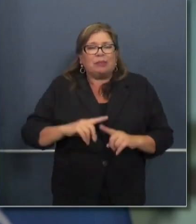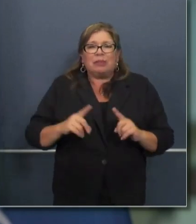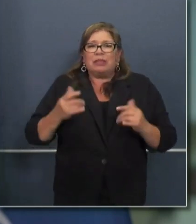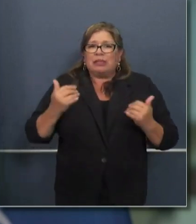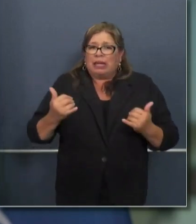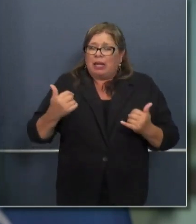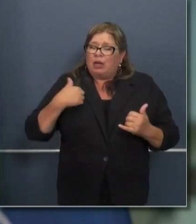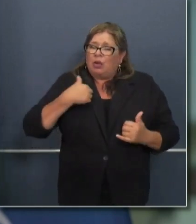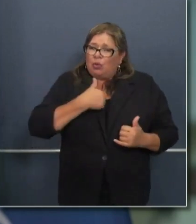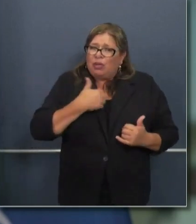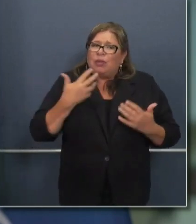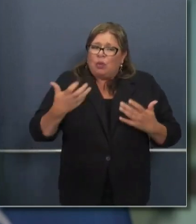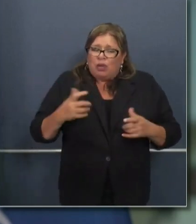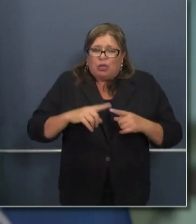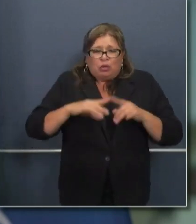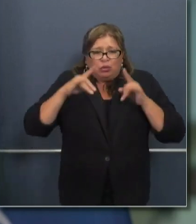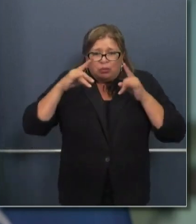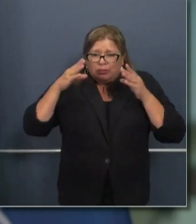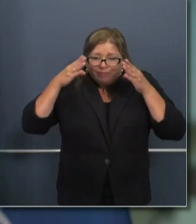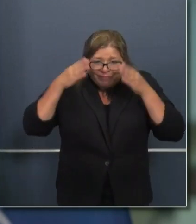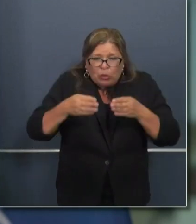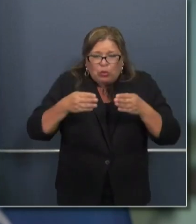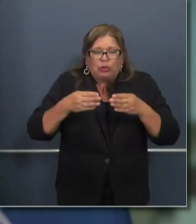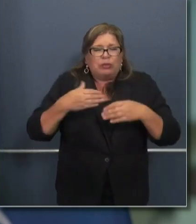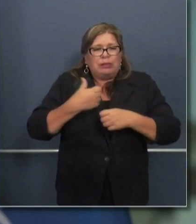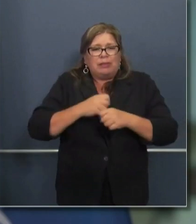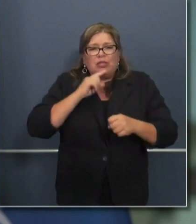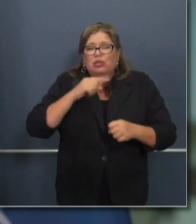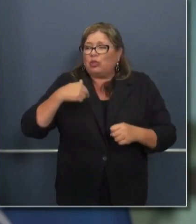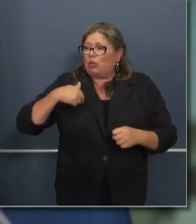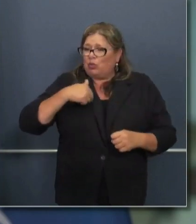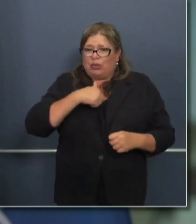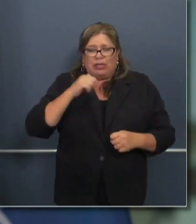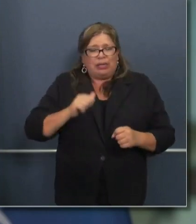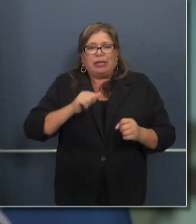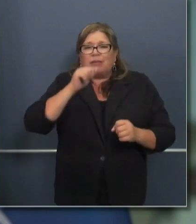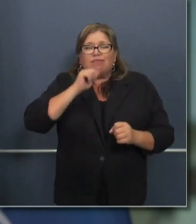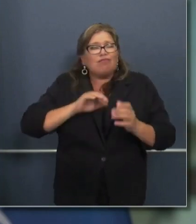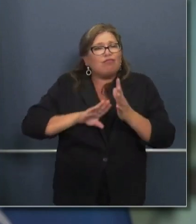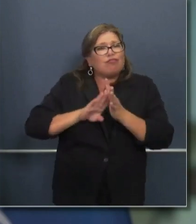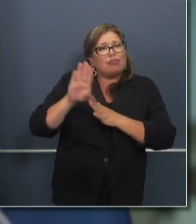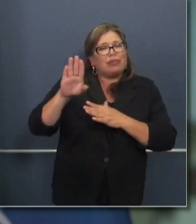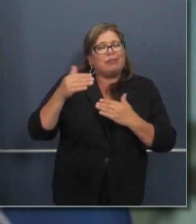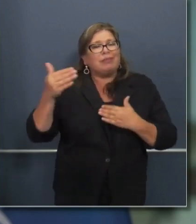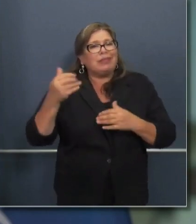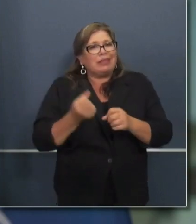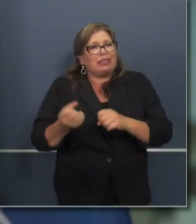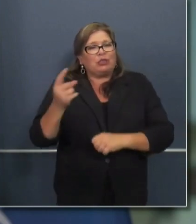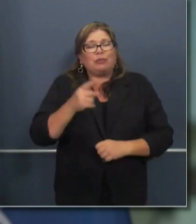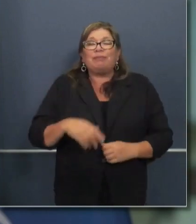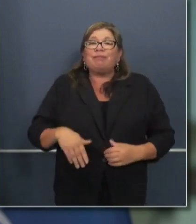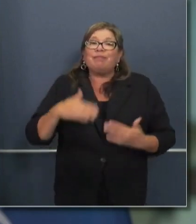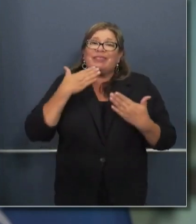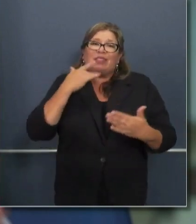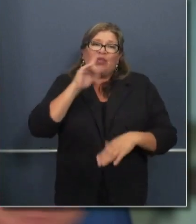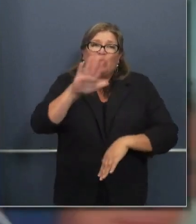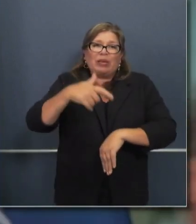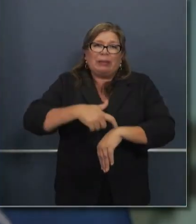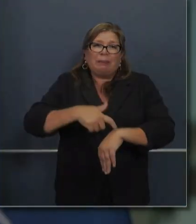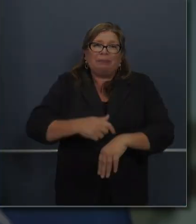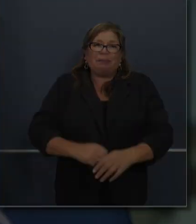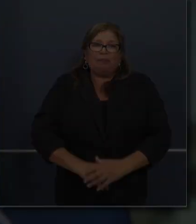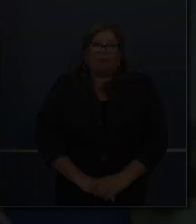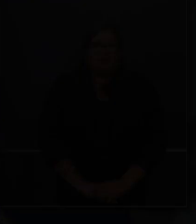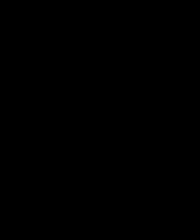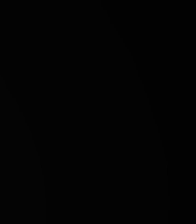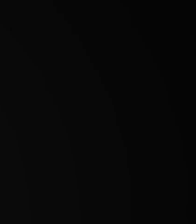more robust and abundant California into the new year. Take care, everybody. Thanks for the time.